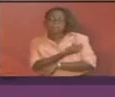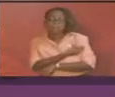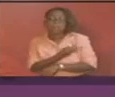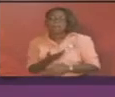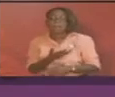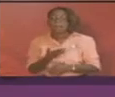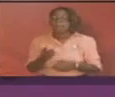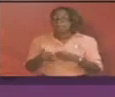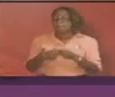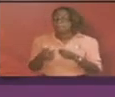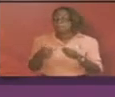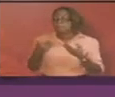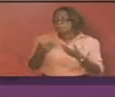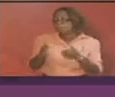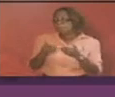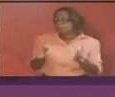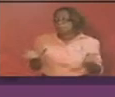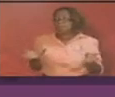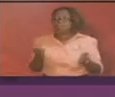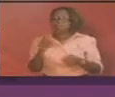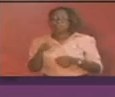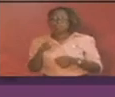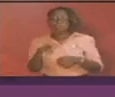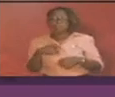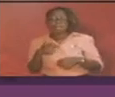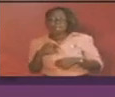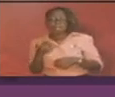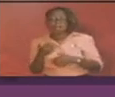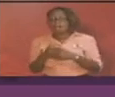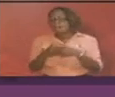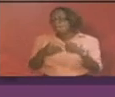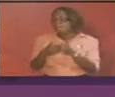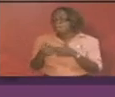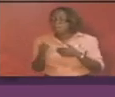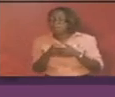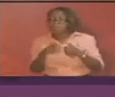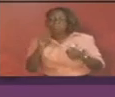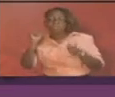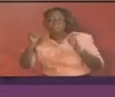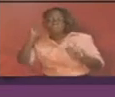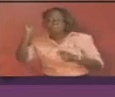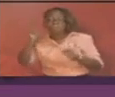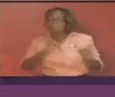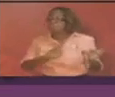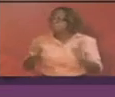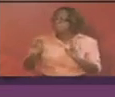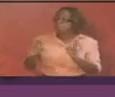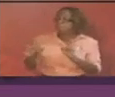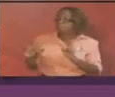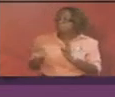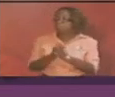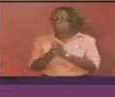or the conversation, are you comfortable as to where we are with our readiness to launch?